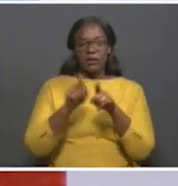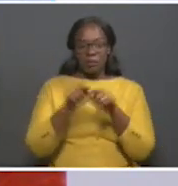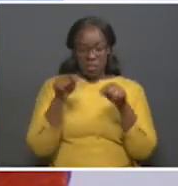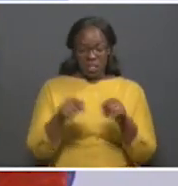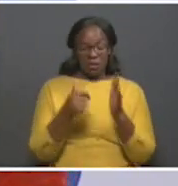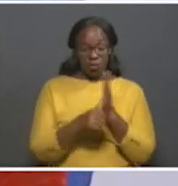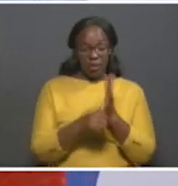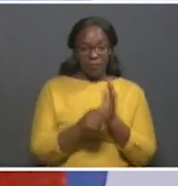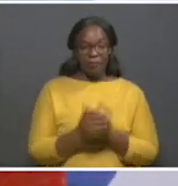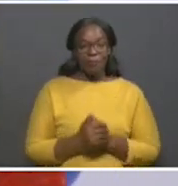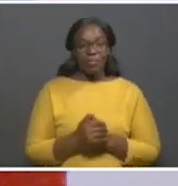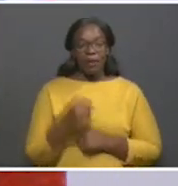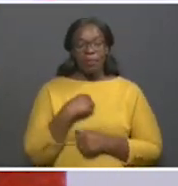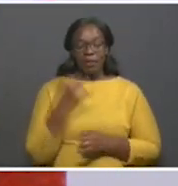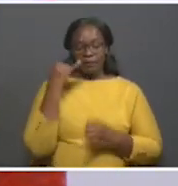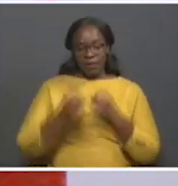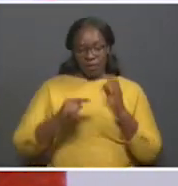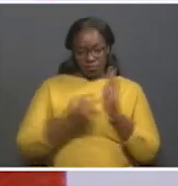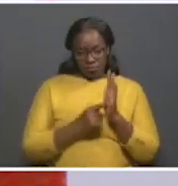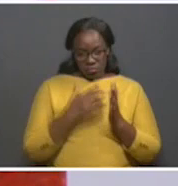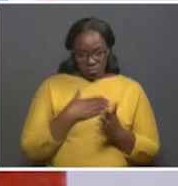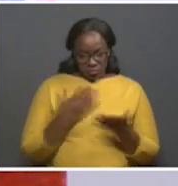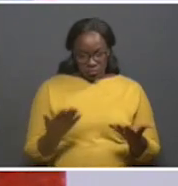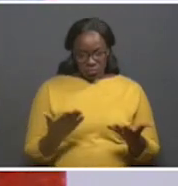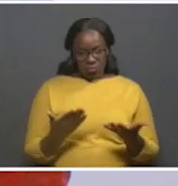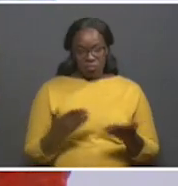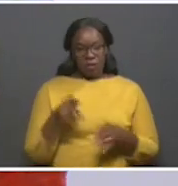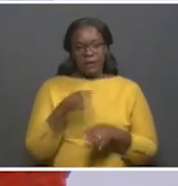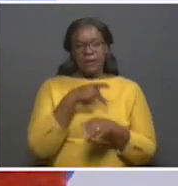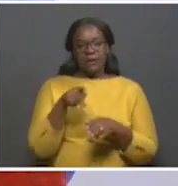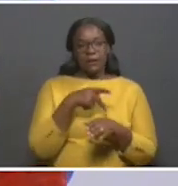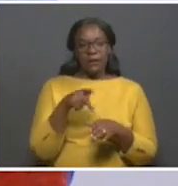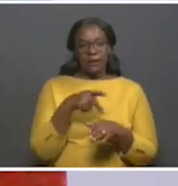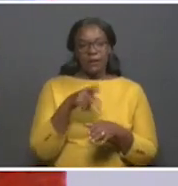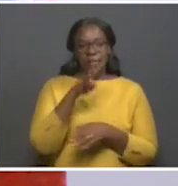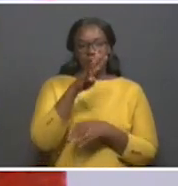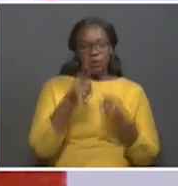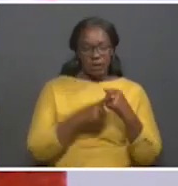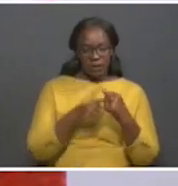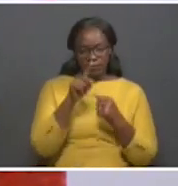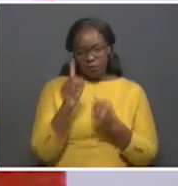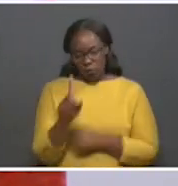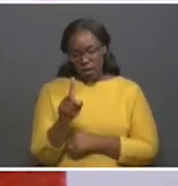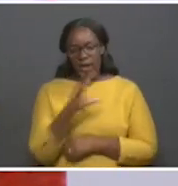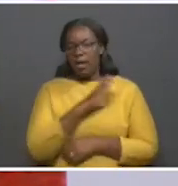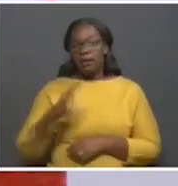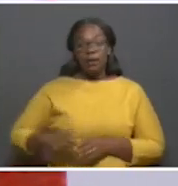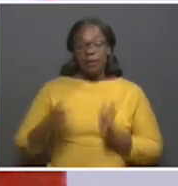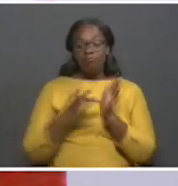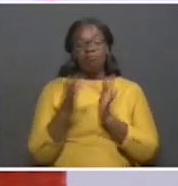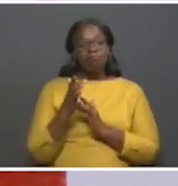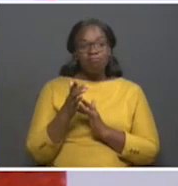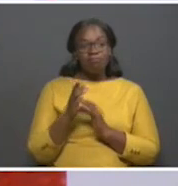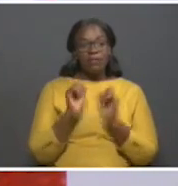pandemic. I conclude by saying this from the book of Psalm 46, verses 1, that Christ Jesus is